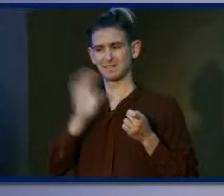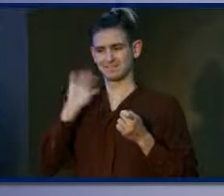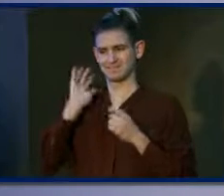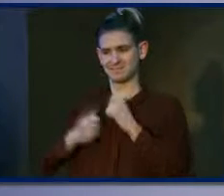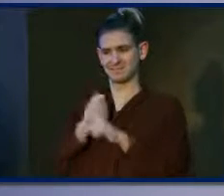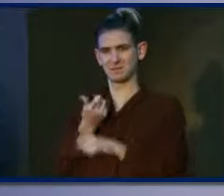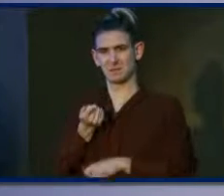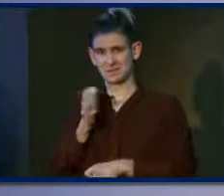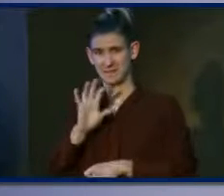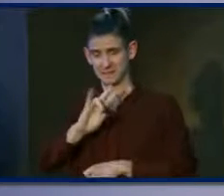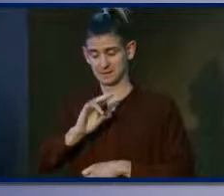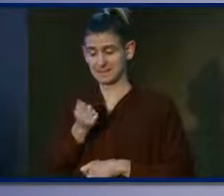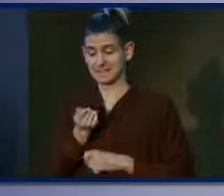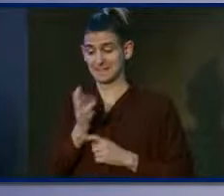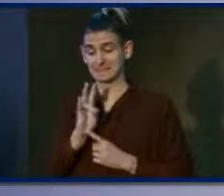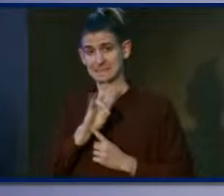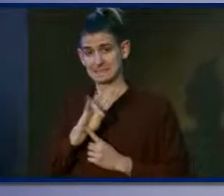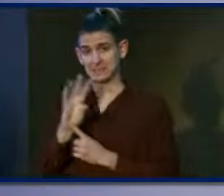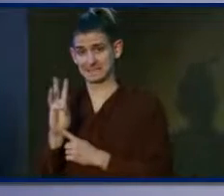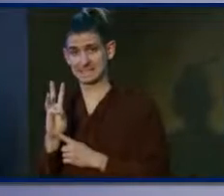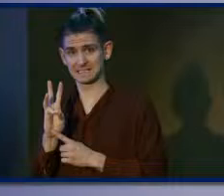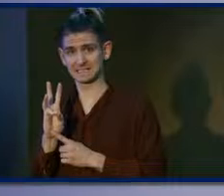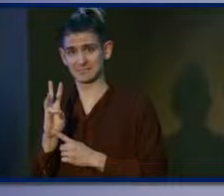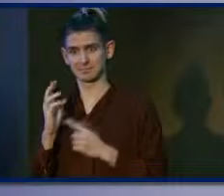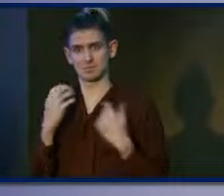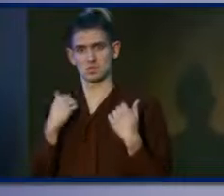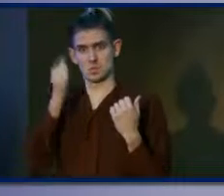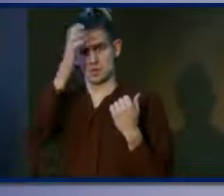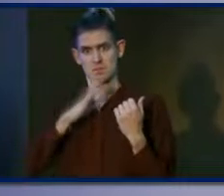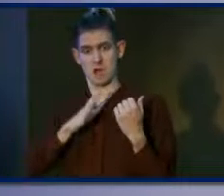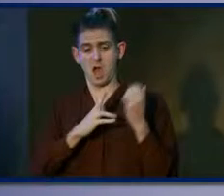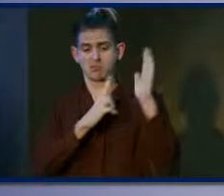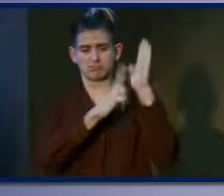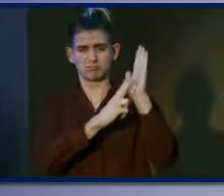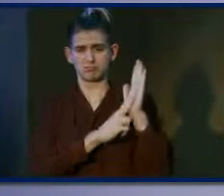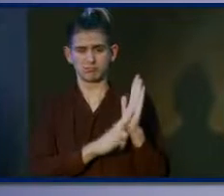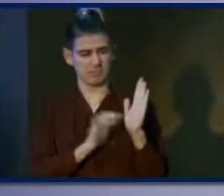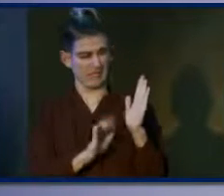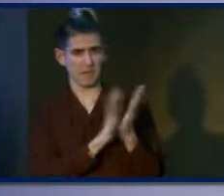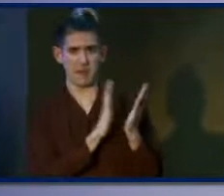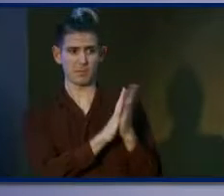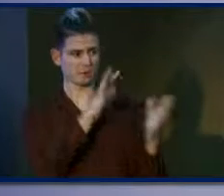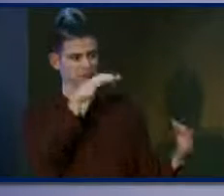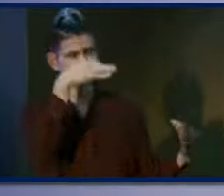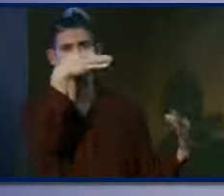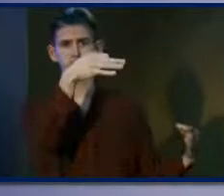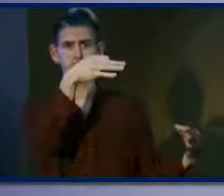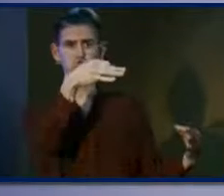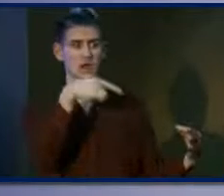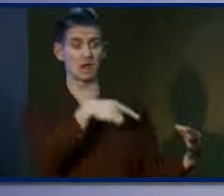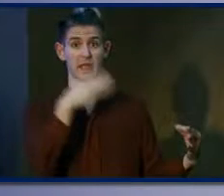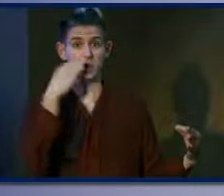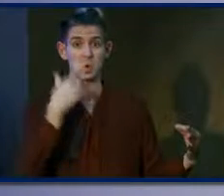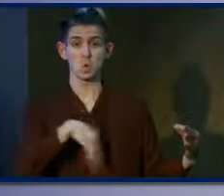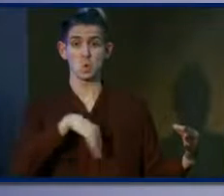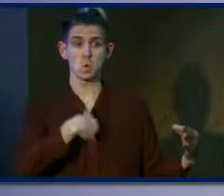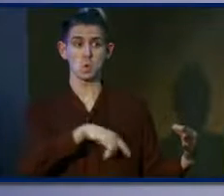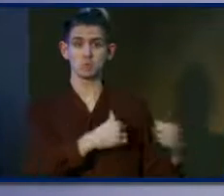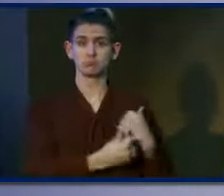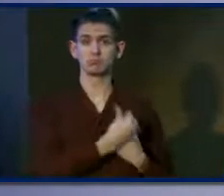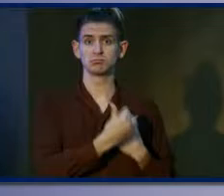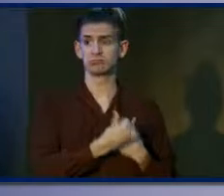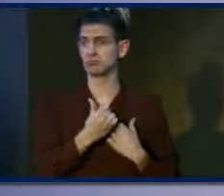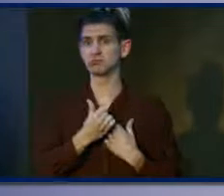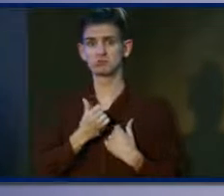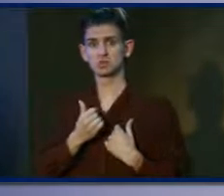1776, some very brave men put their name on a piece of paper that they knew could cost them their lives.